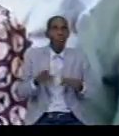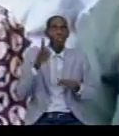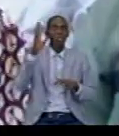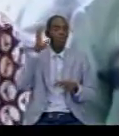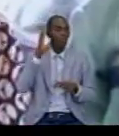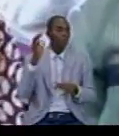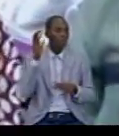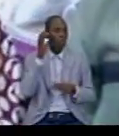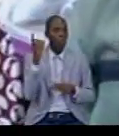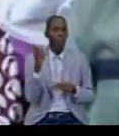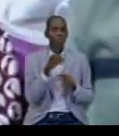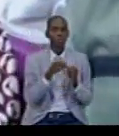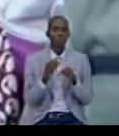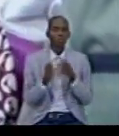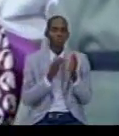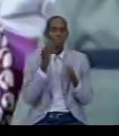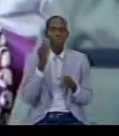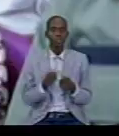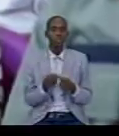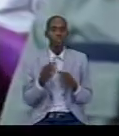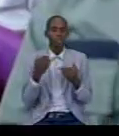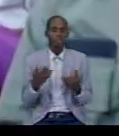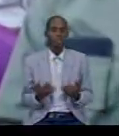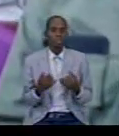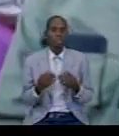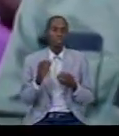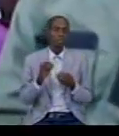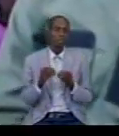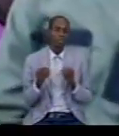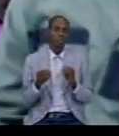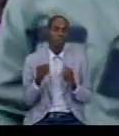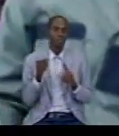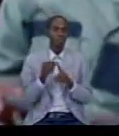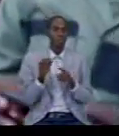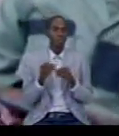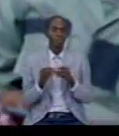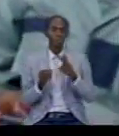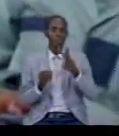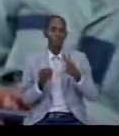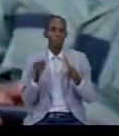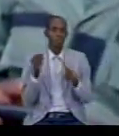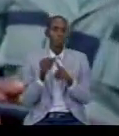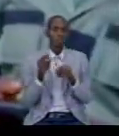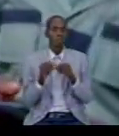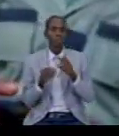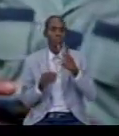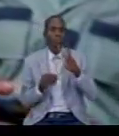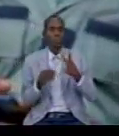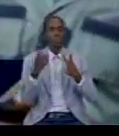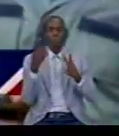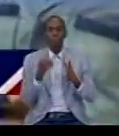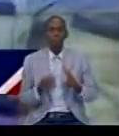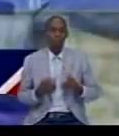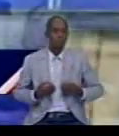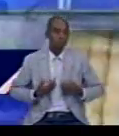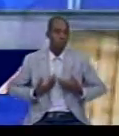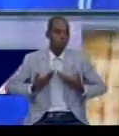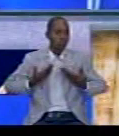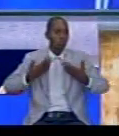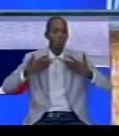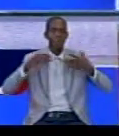hear. Now we come to point number two. In point number two is the delight, some praise